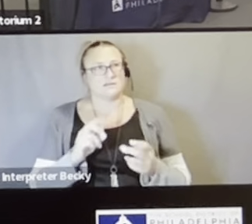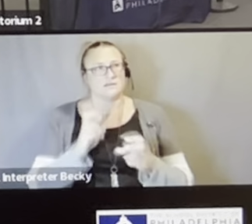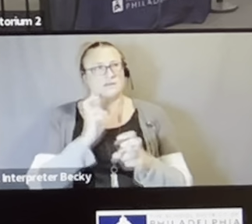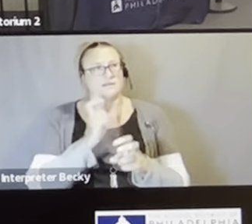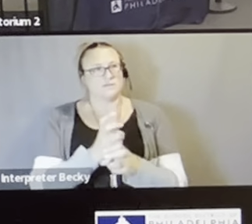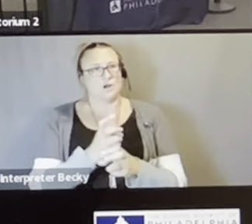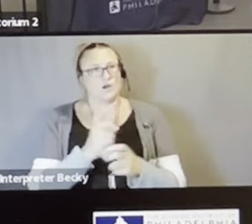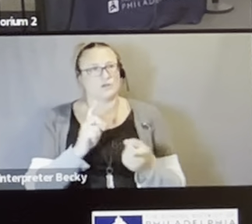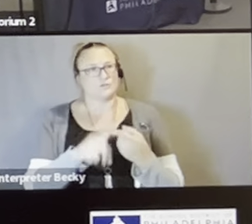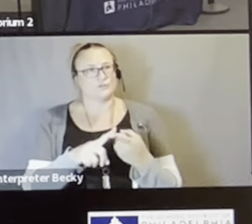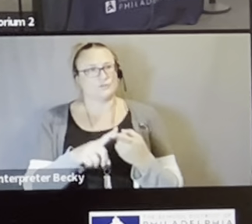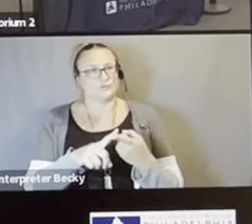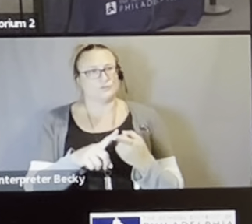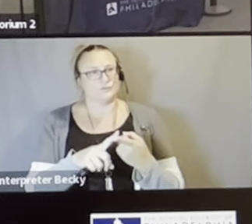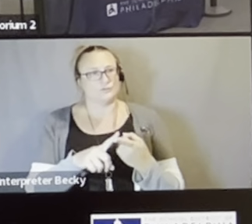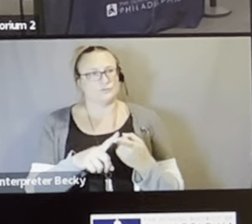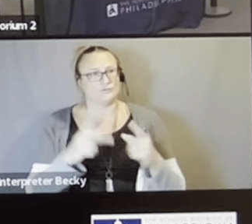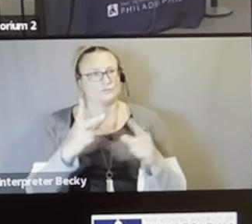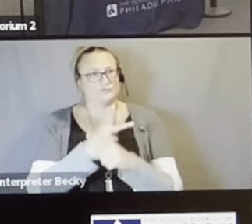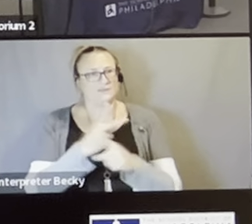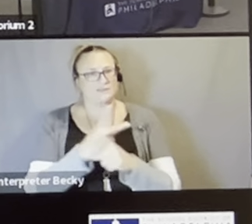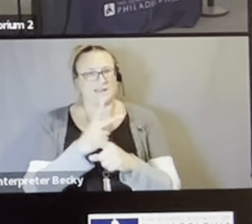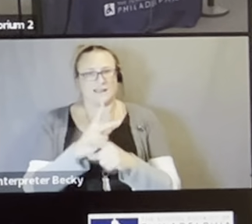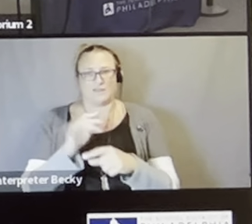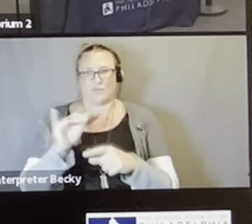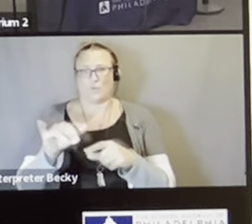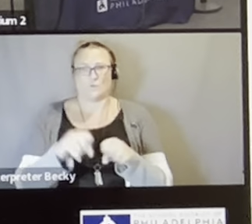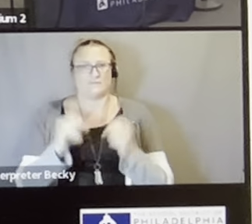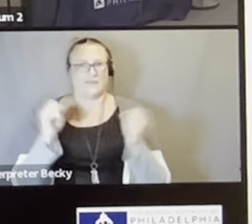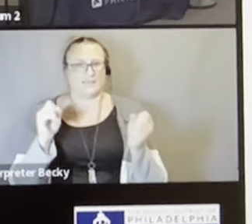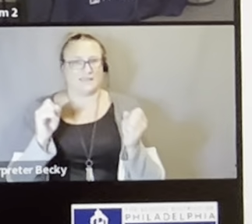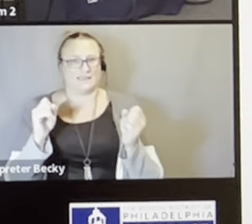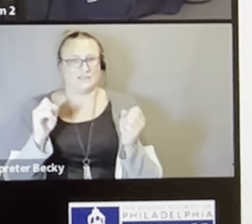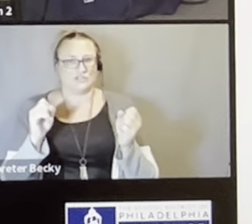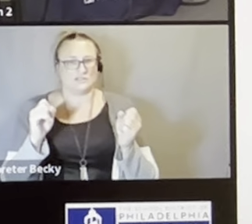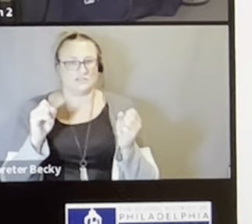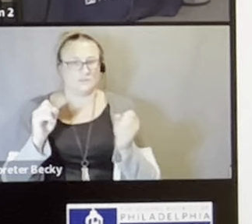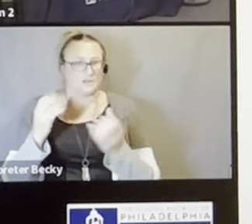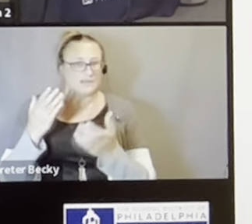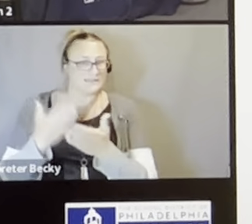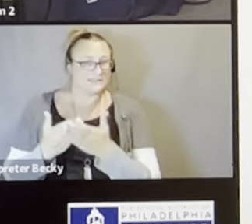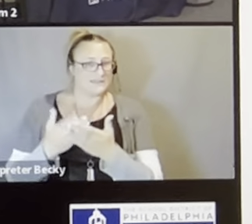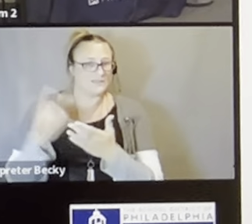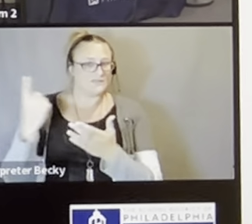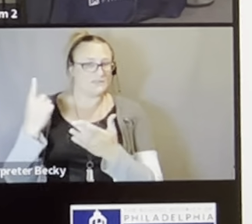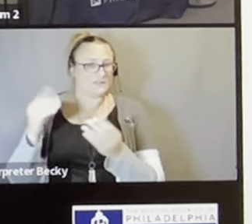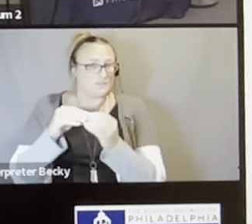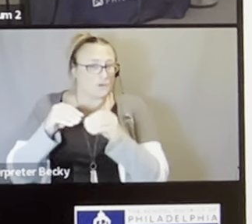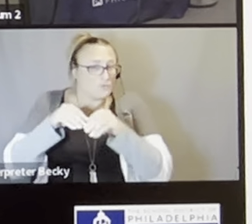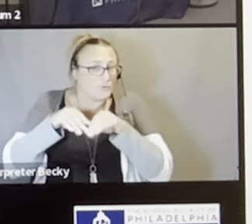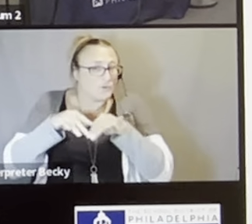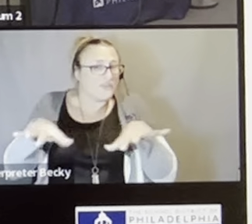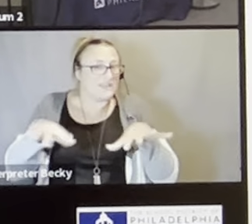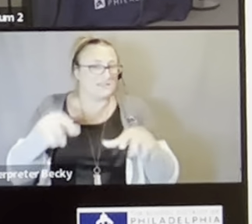ascertain whether the violations that were uncovered are indicative of something more pervasive in the culture